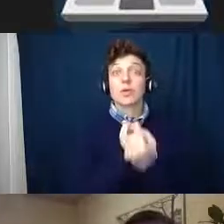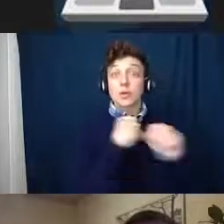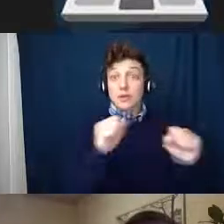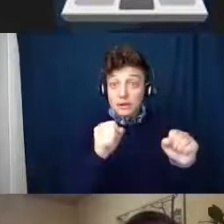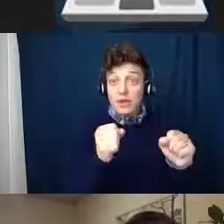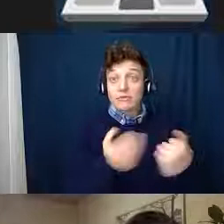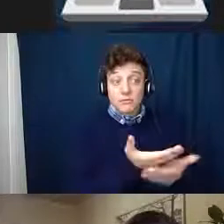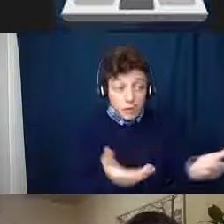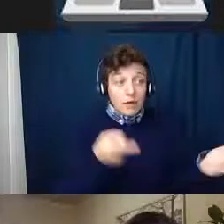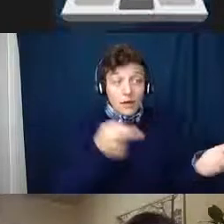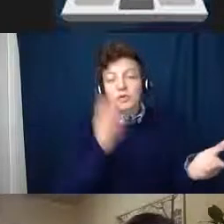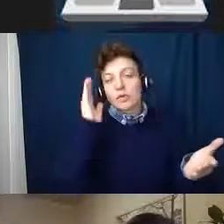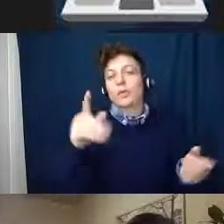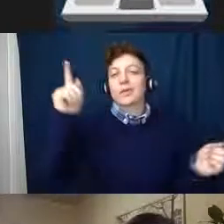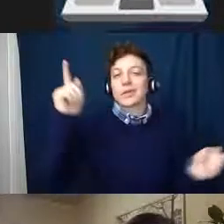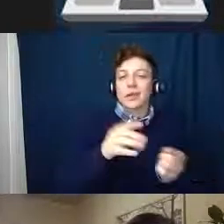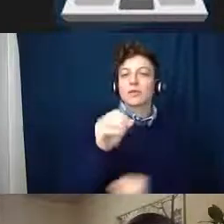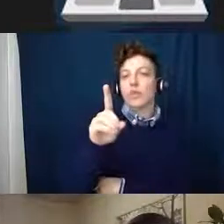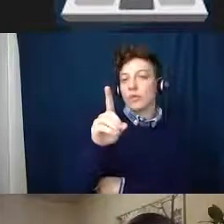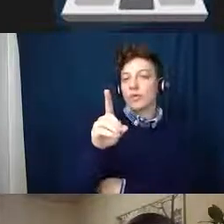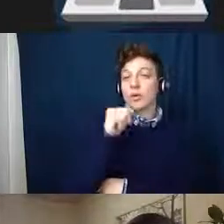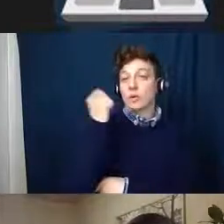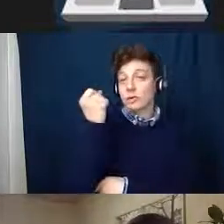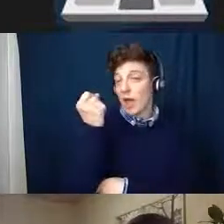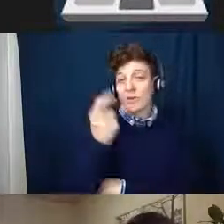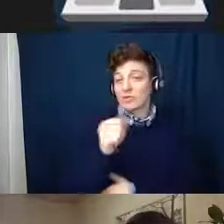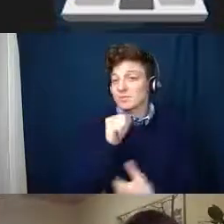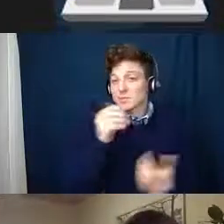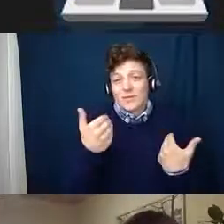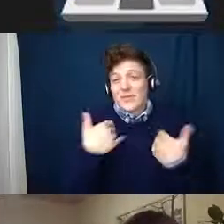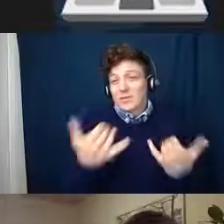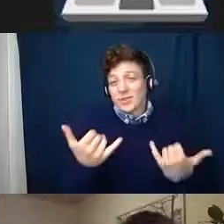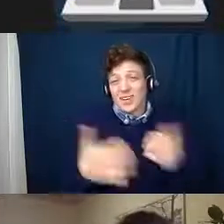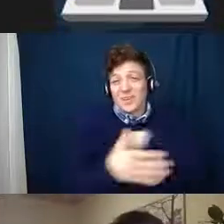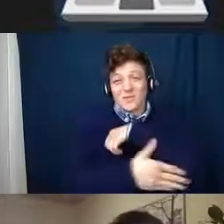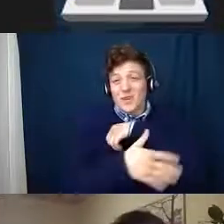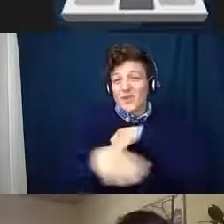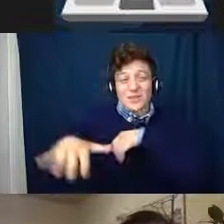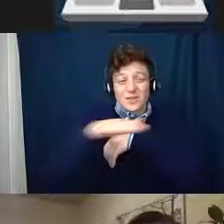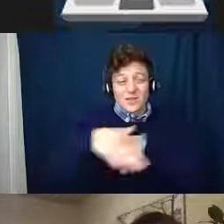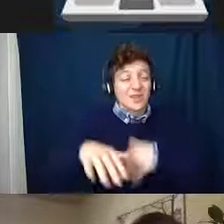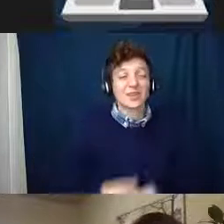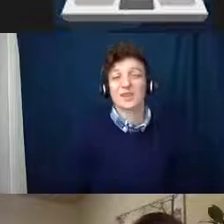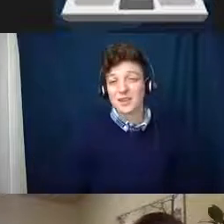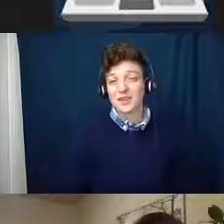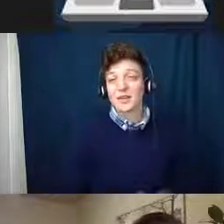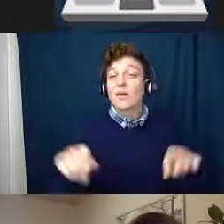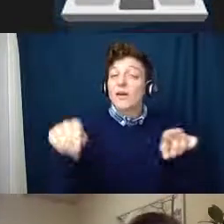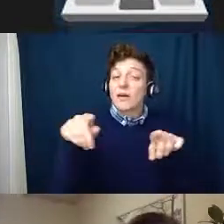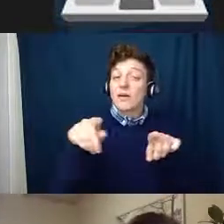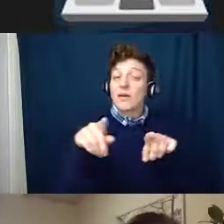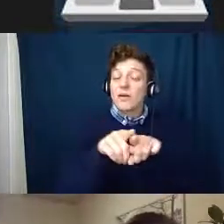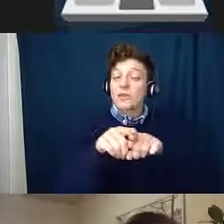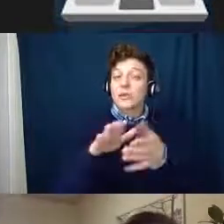but is not something that we currently have in this country. Also, clean needles for people